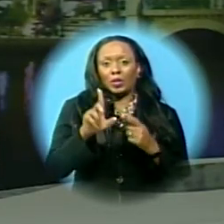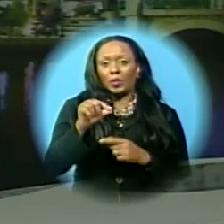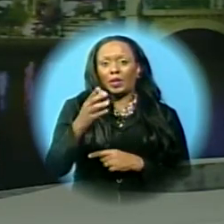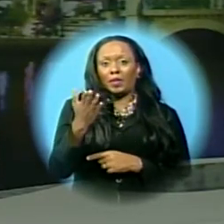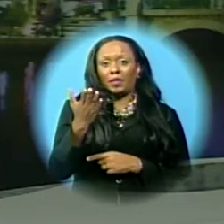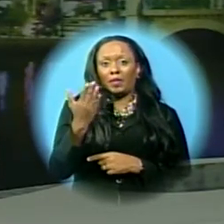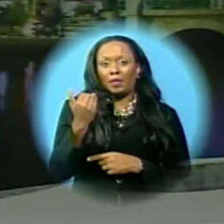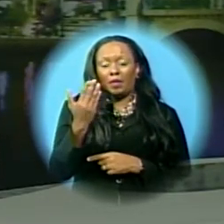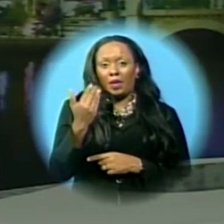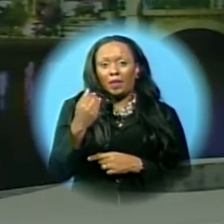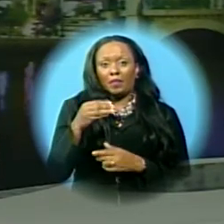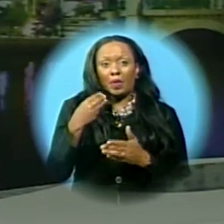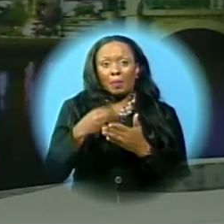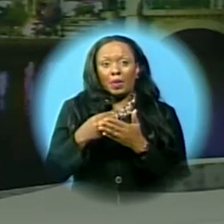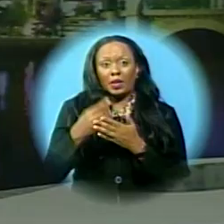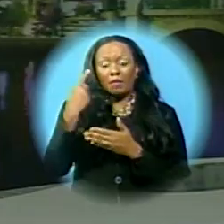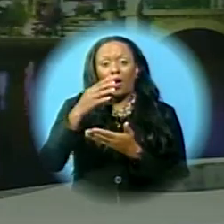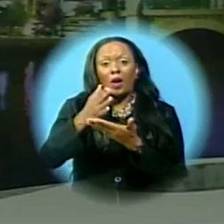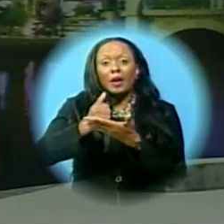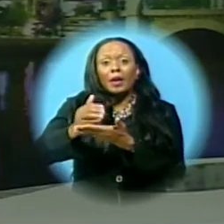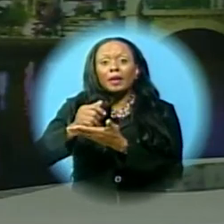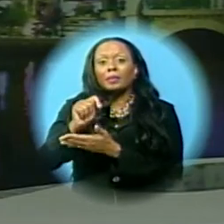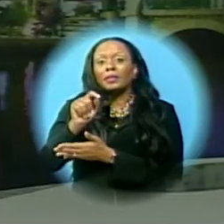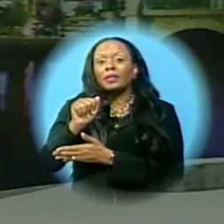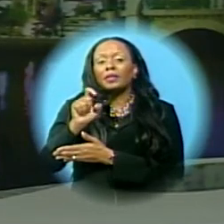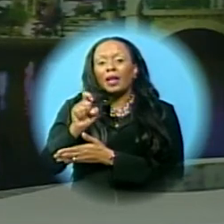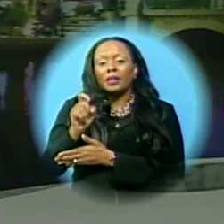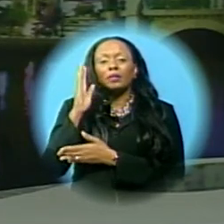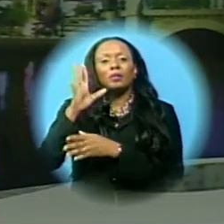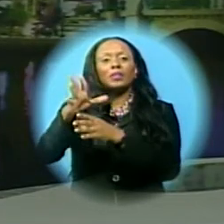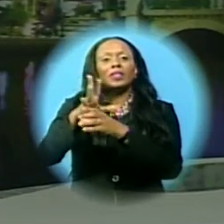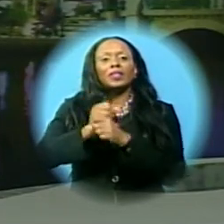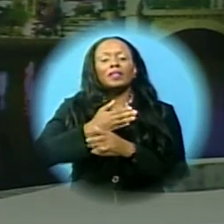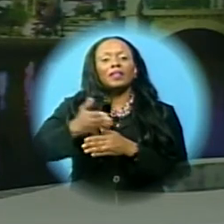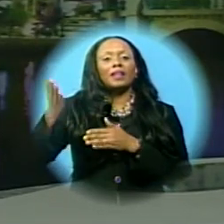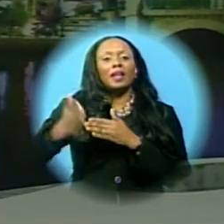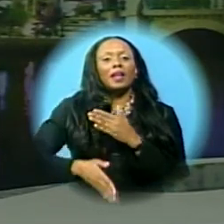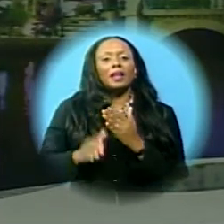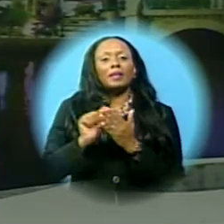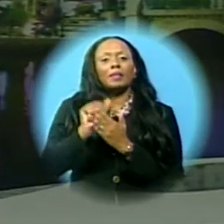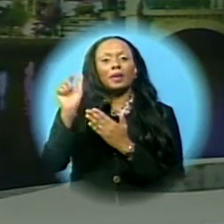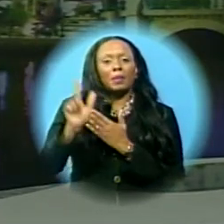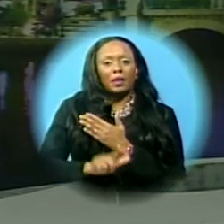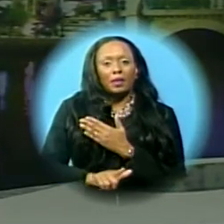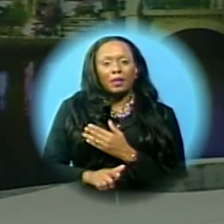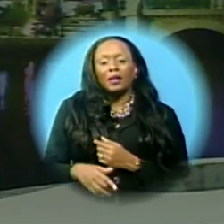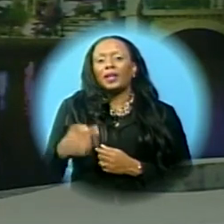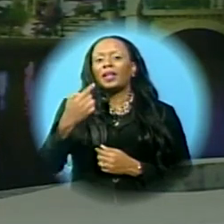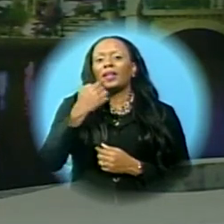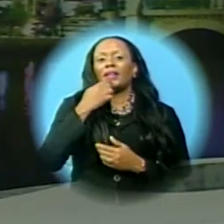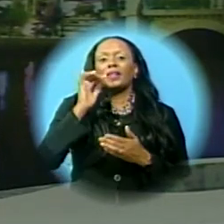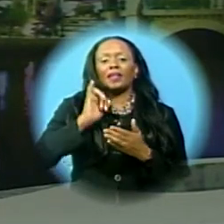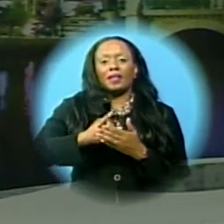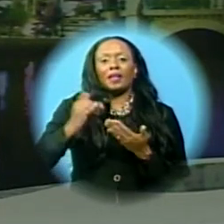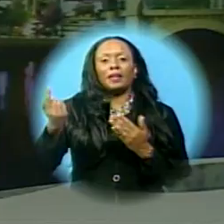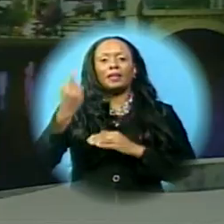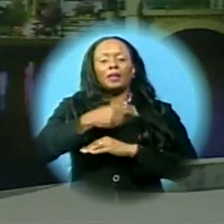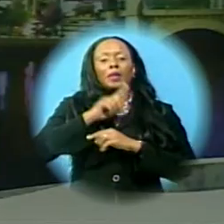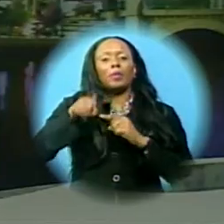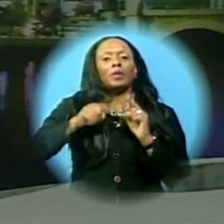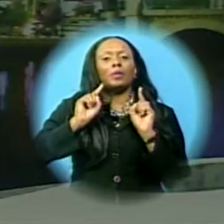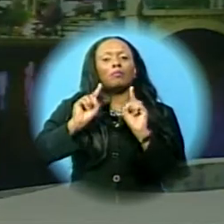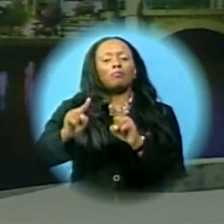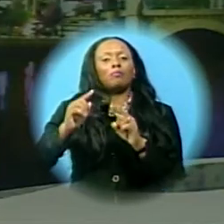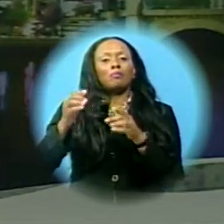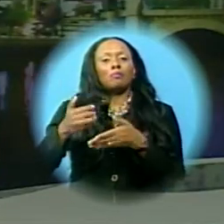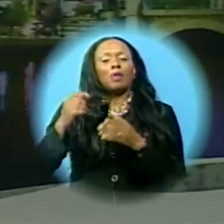by the end of April. He made the comment to reporters at St. Stephen's Black Rock, where one of his constituents celebrated her 100th birthday.